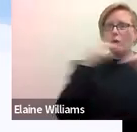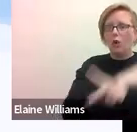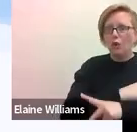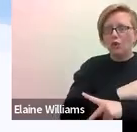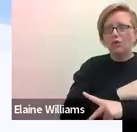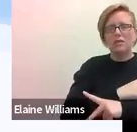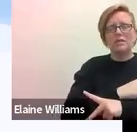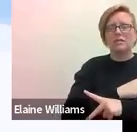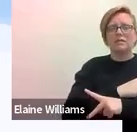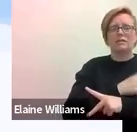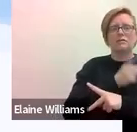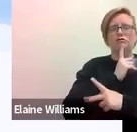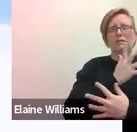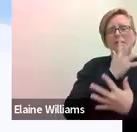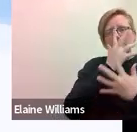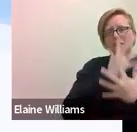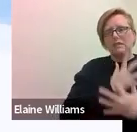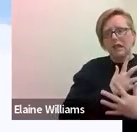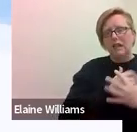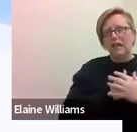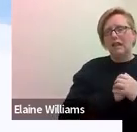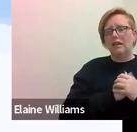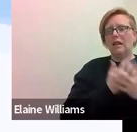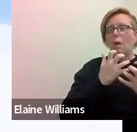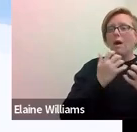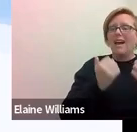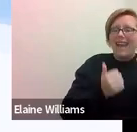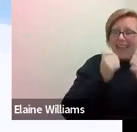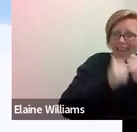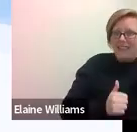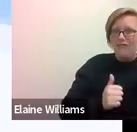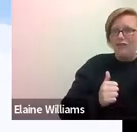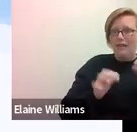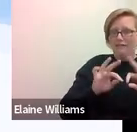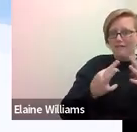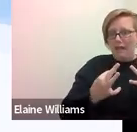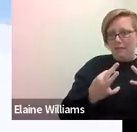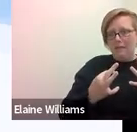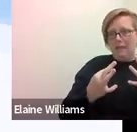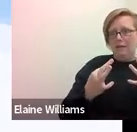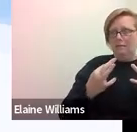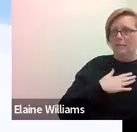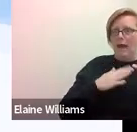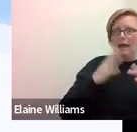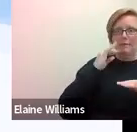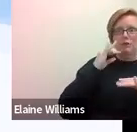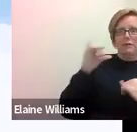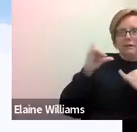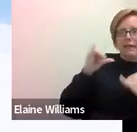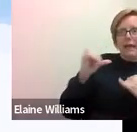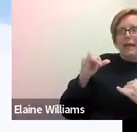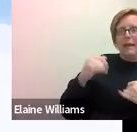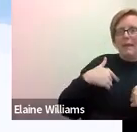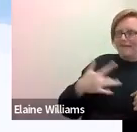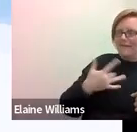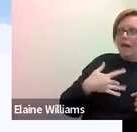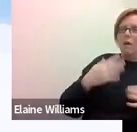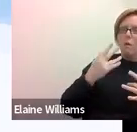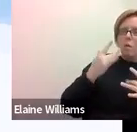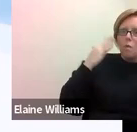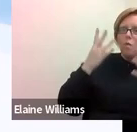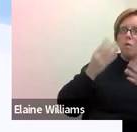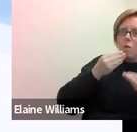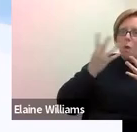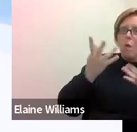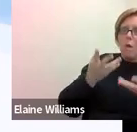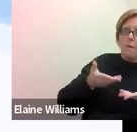I'm just, you know, I just would want every family to have the experience that I had, where they just felt so welcomed and the professionals were so